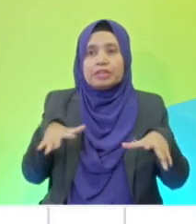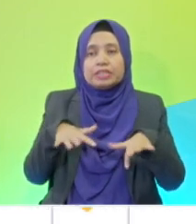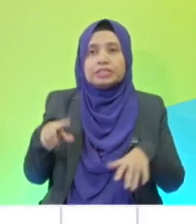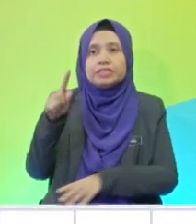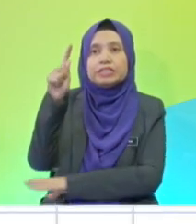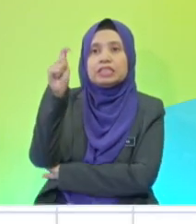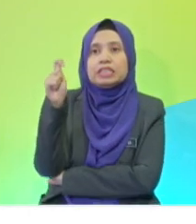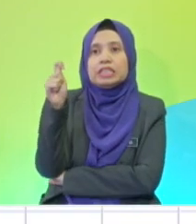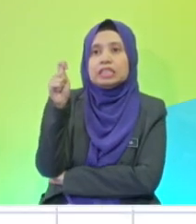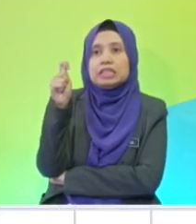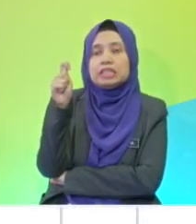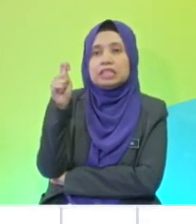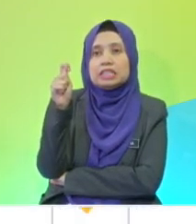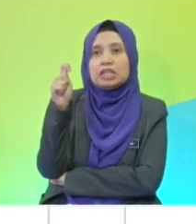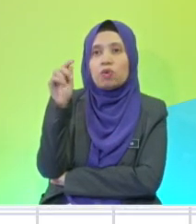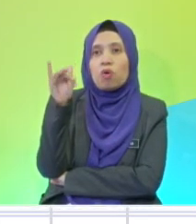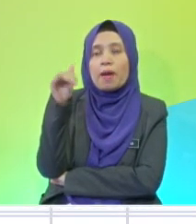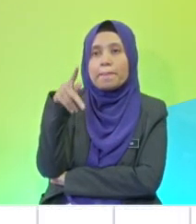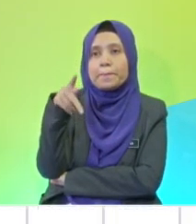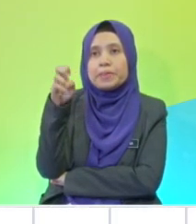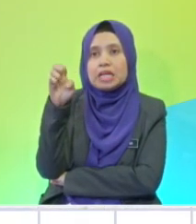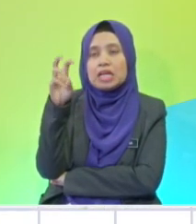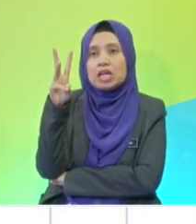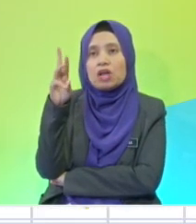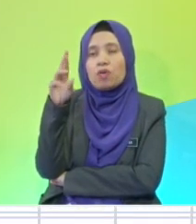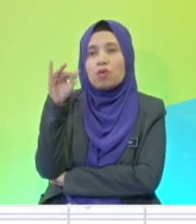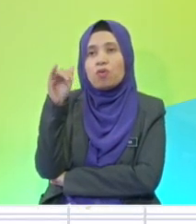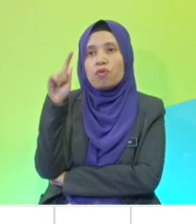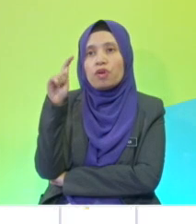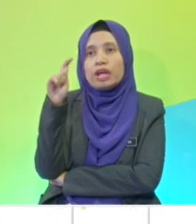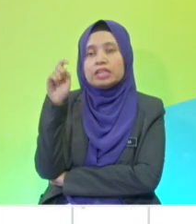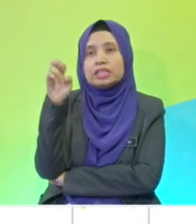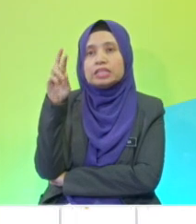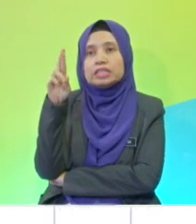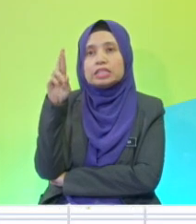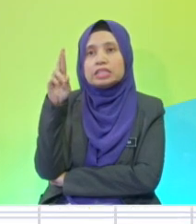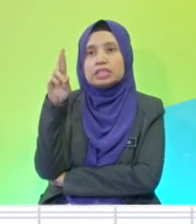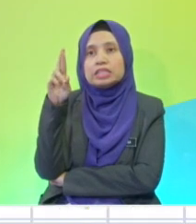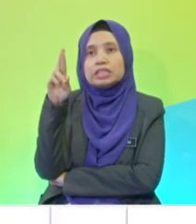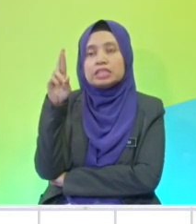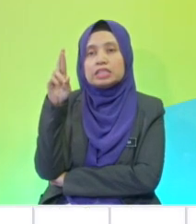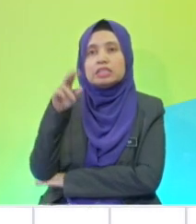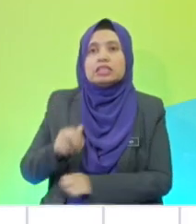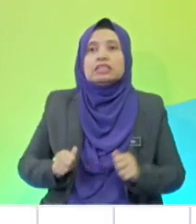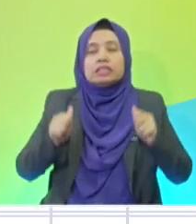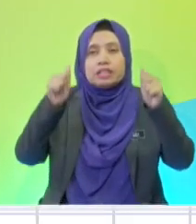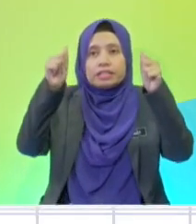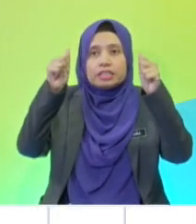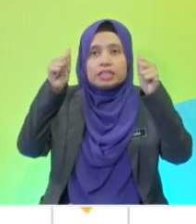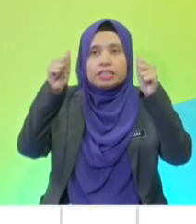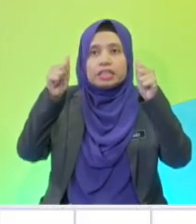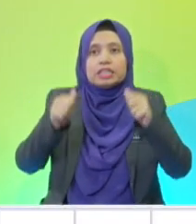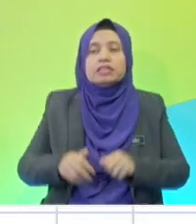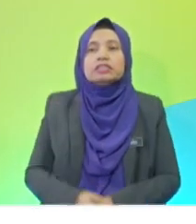higher. a bit so that the audience can see your answer. Yeah, higher, show Put it us higher. Hold it Hold higher. it higher. Put higher. Hold Not the paper